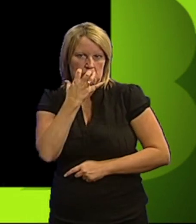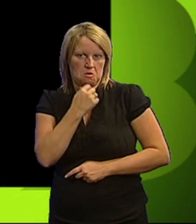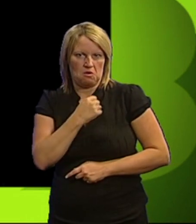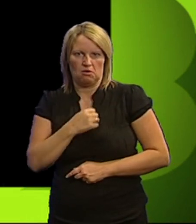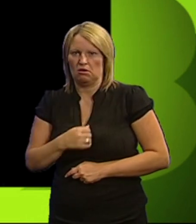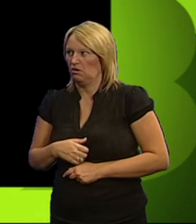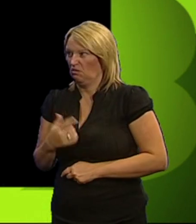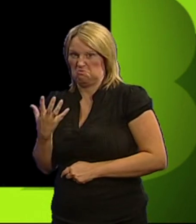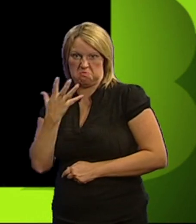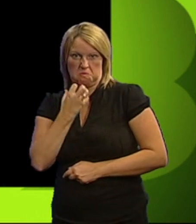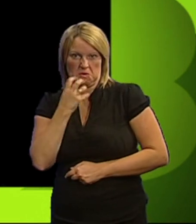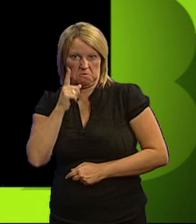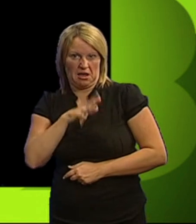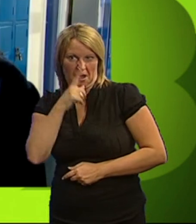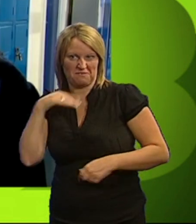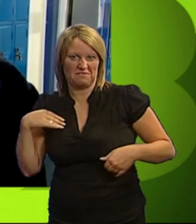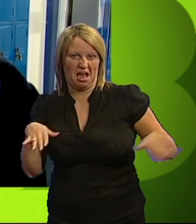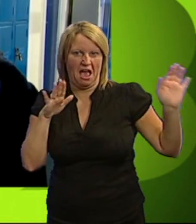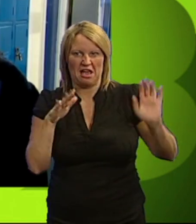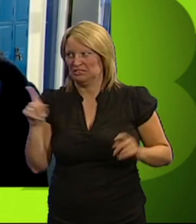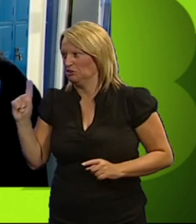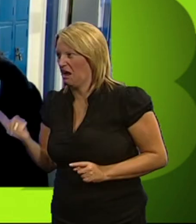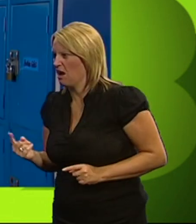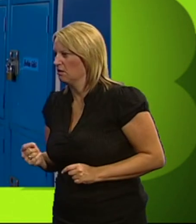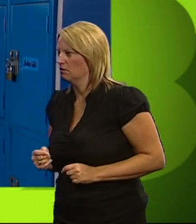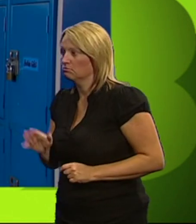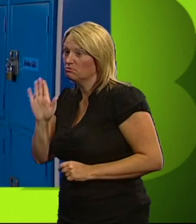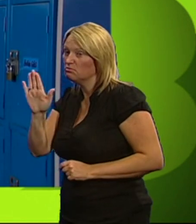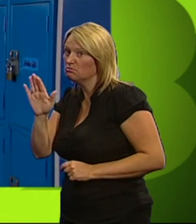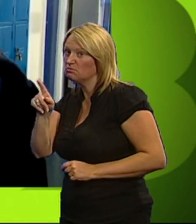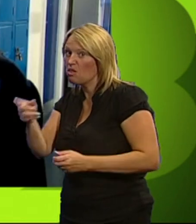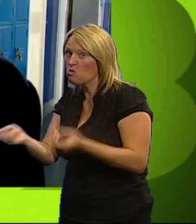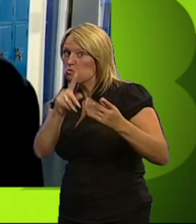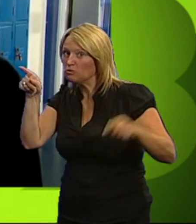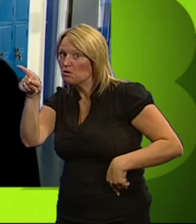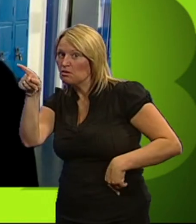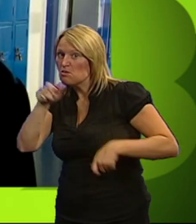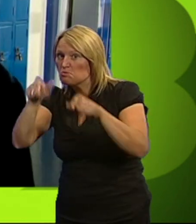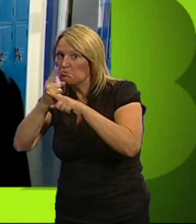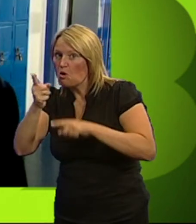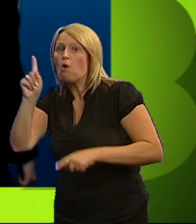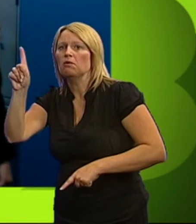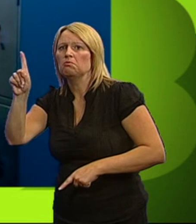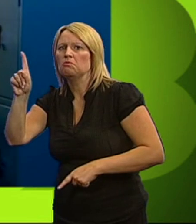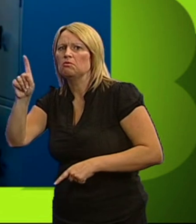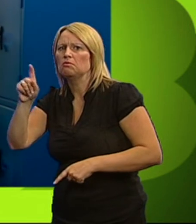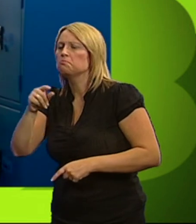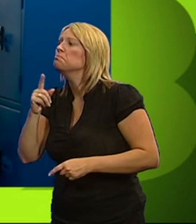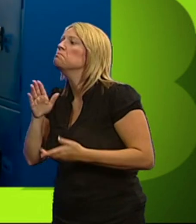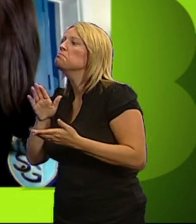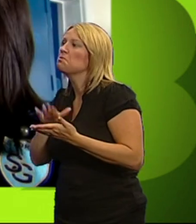sulking. Because I can fly, and she can't. You'll be flying out the window if you carry on. Oh, and, by the